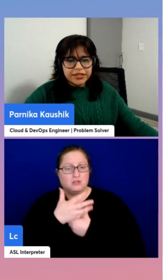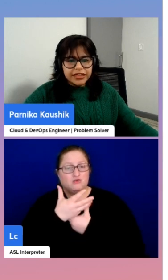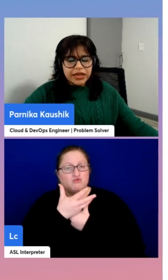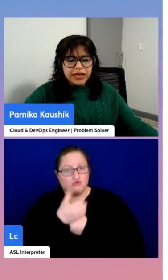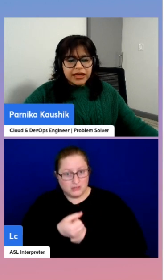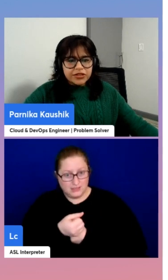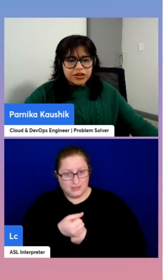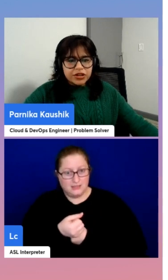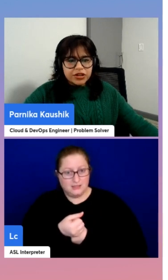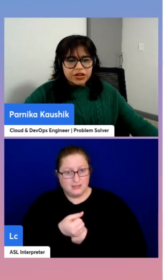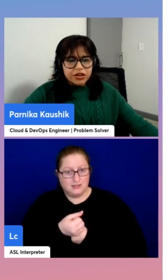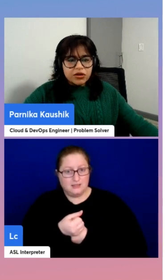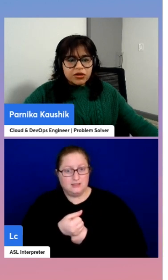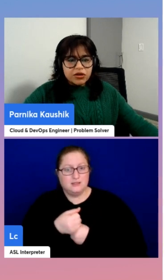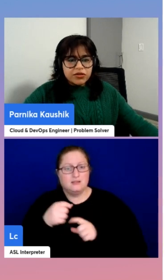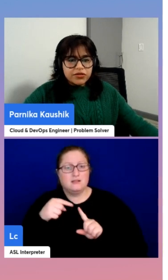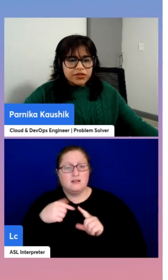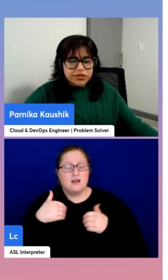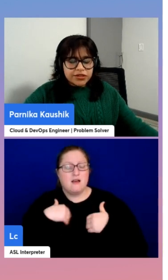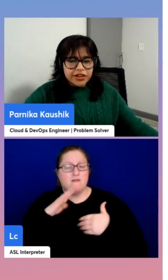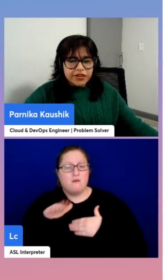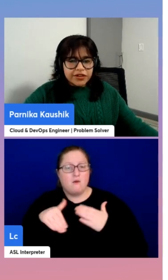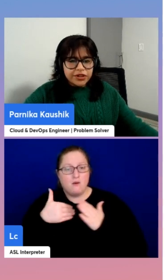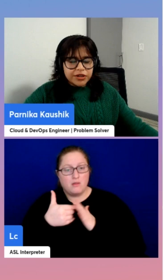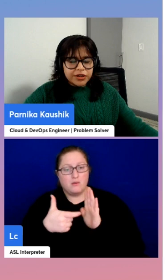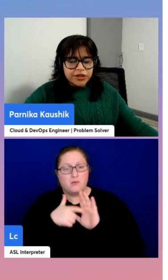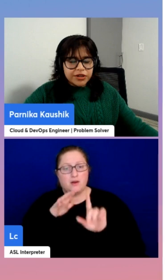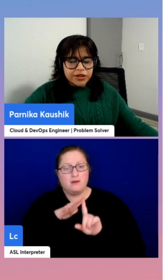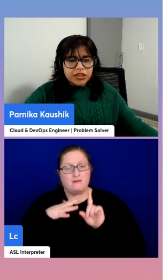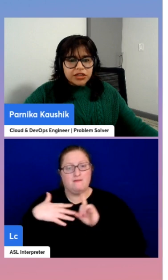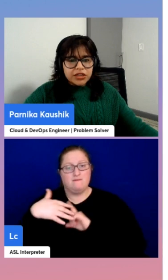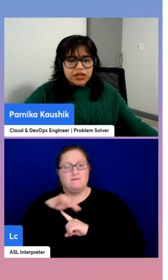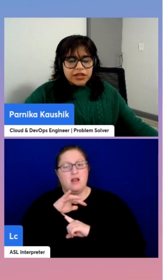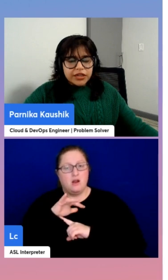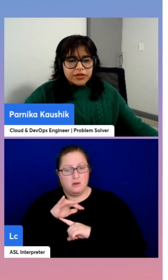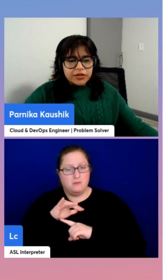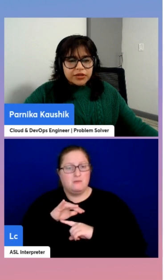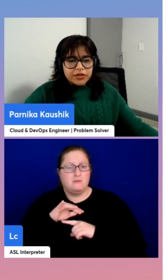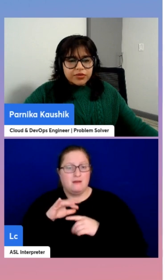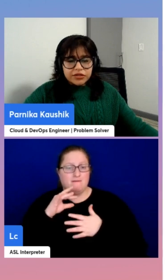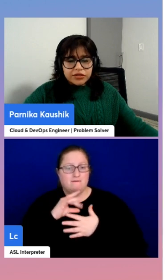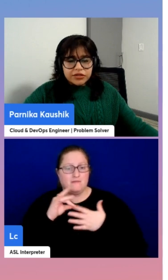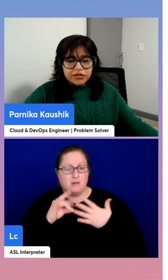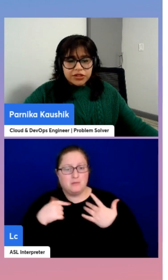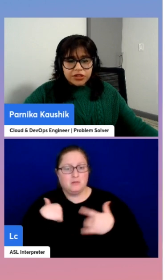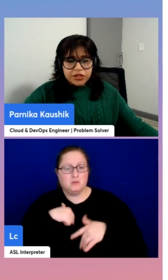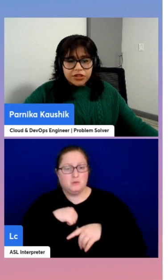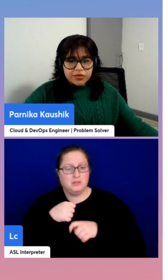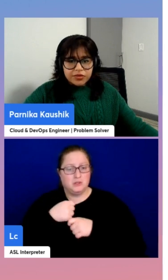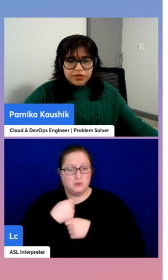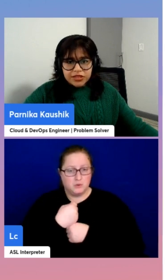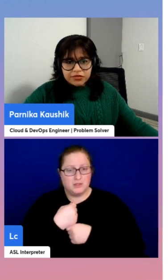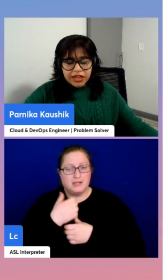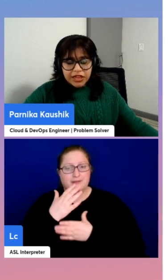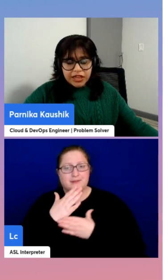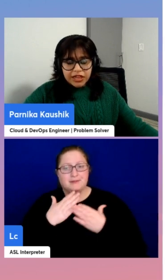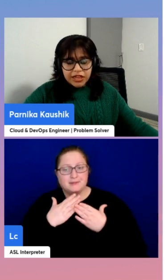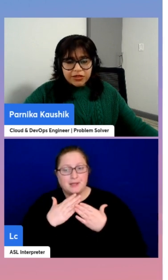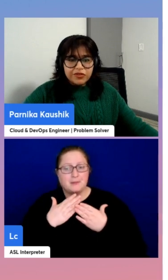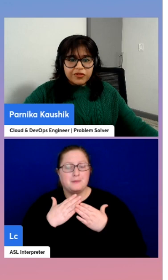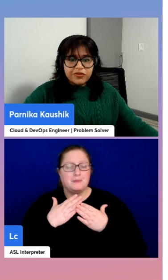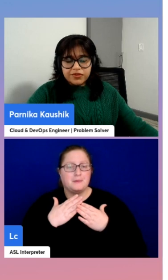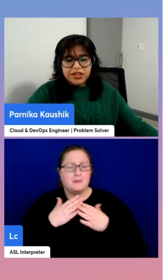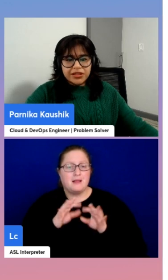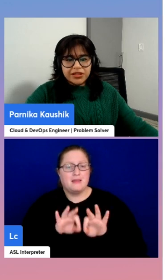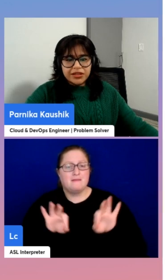workspace. It's got all of the necessary environment variables that we create, some of these values came in